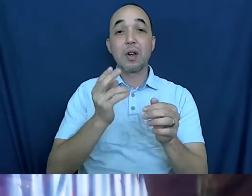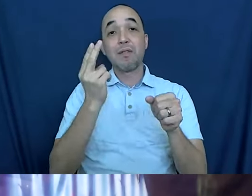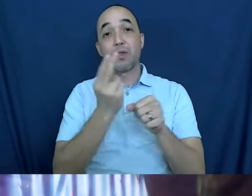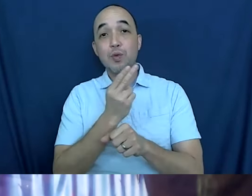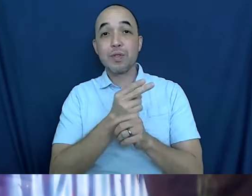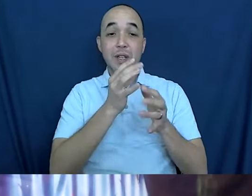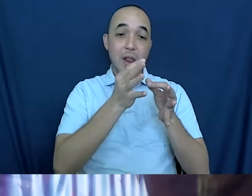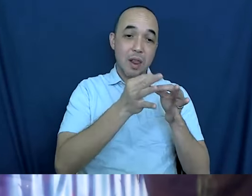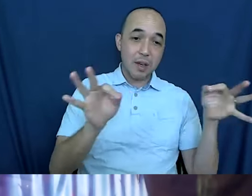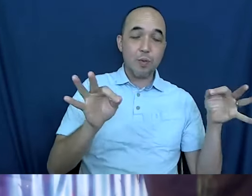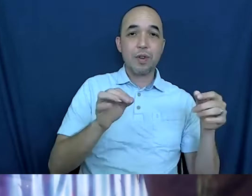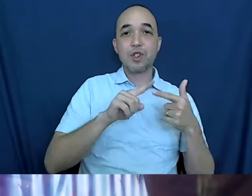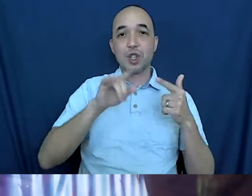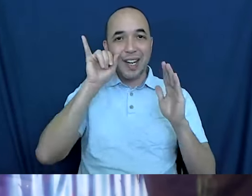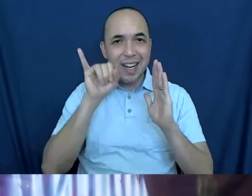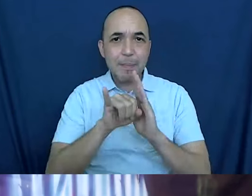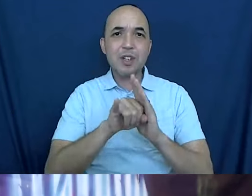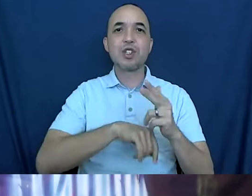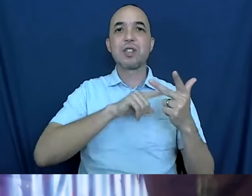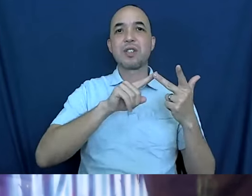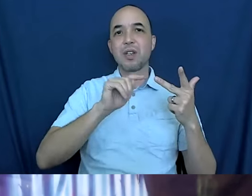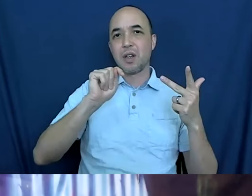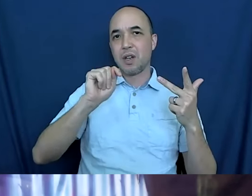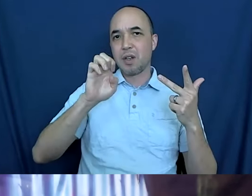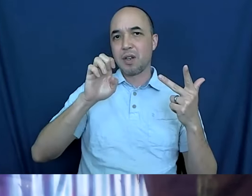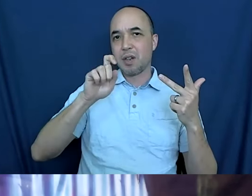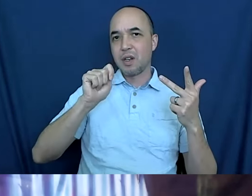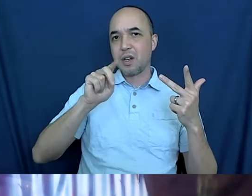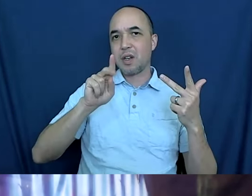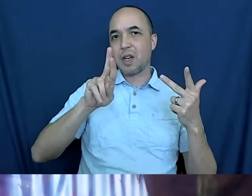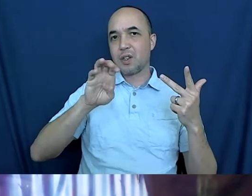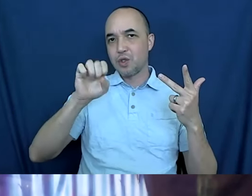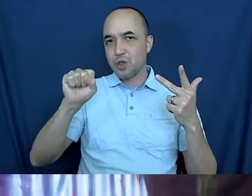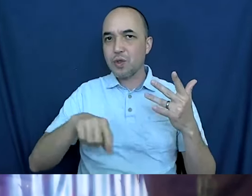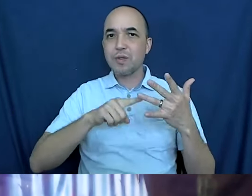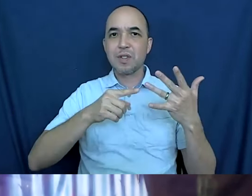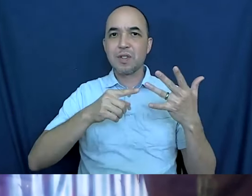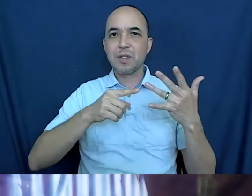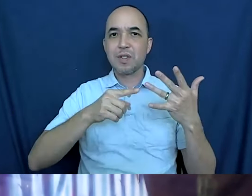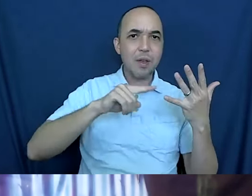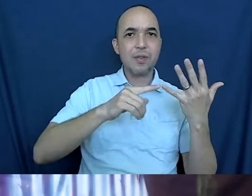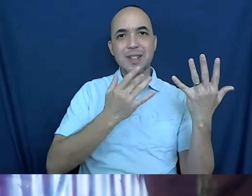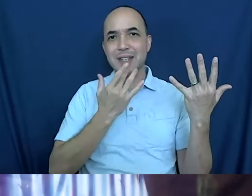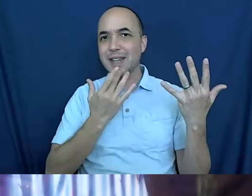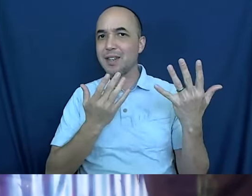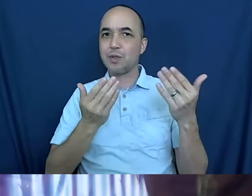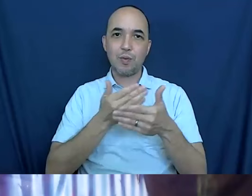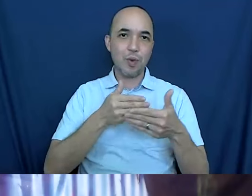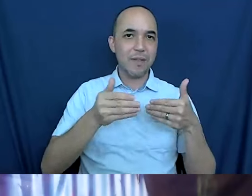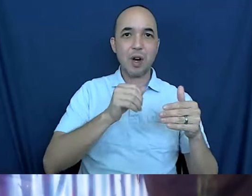or smells or tastes in your setup for the puzzle and your clues that surround